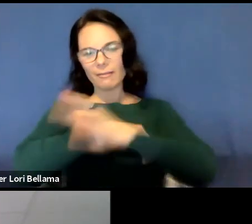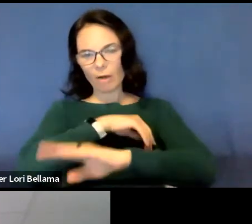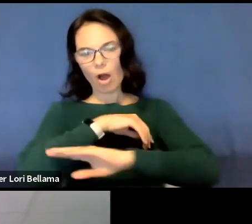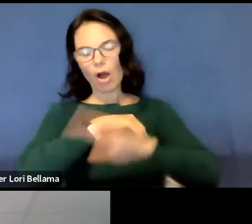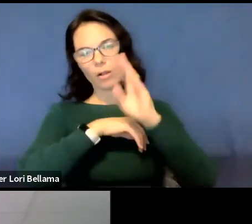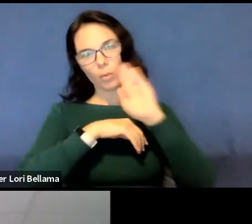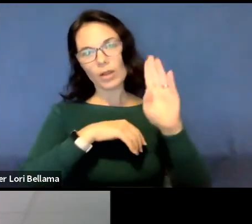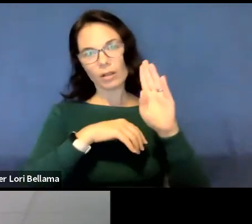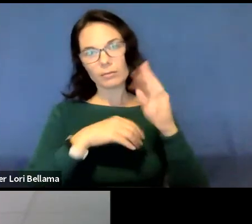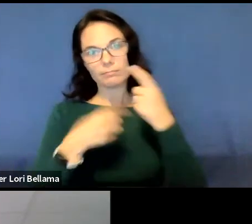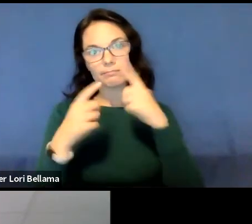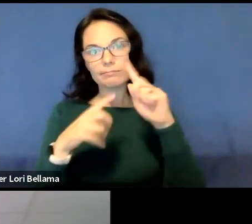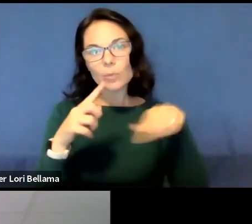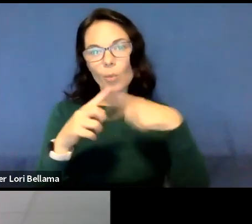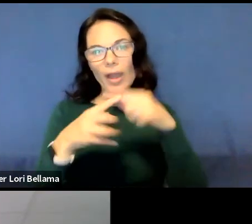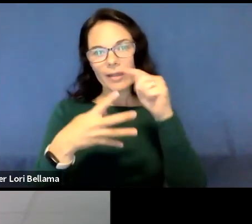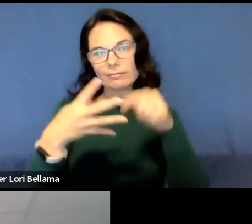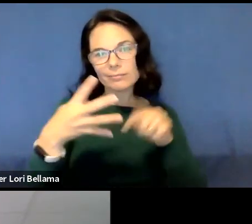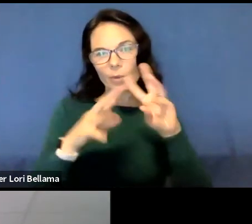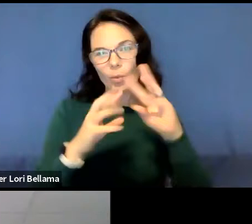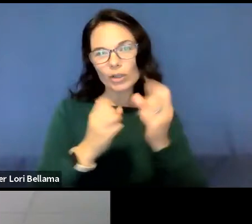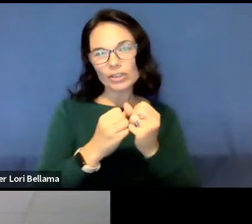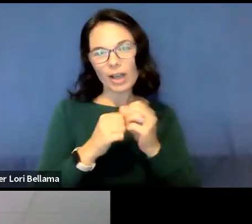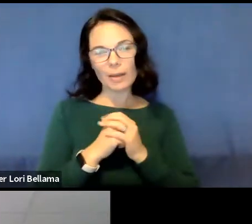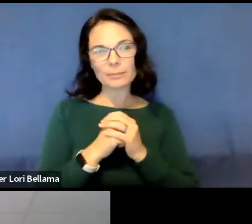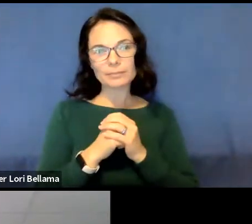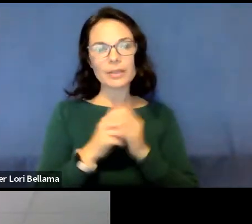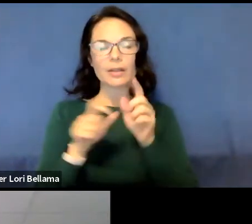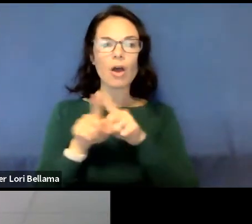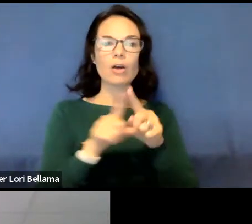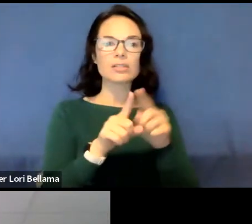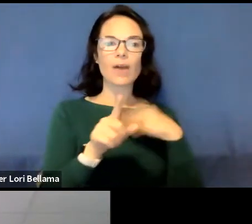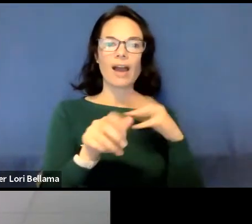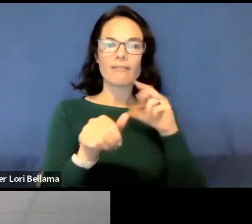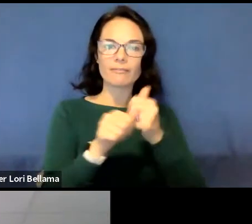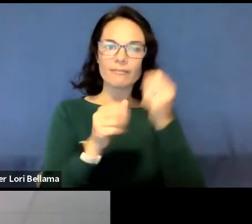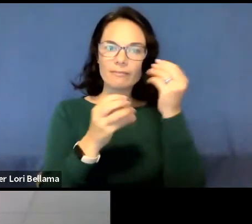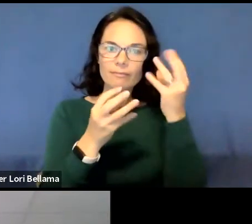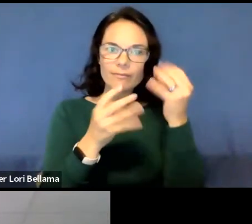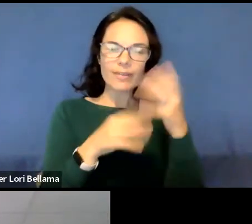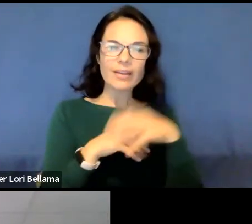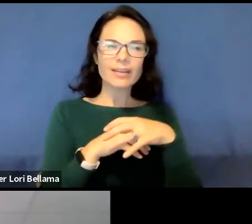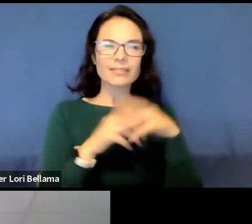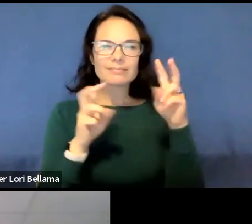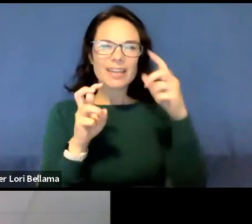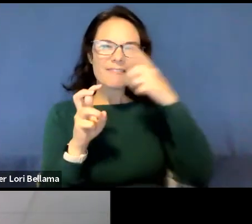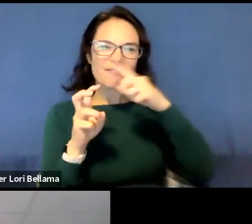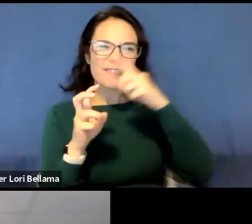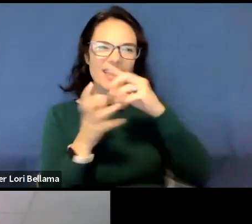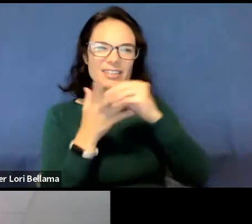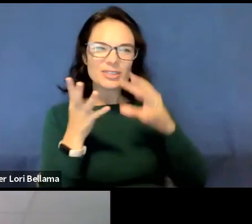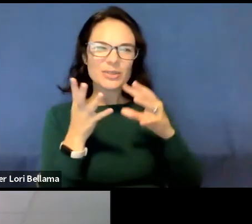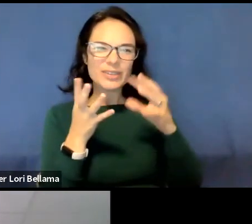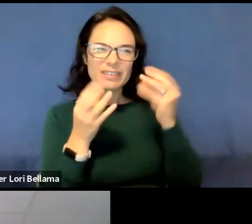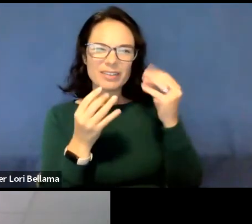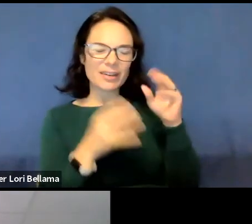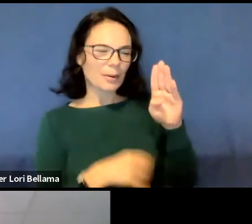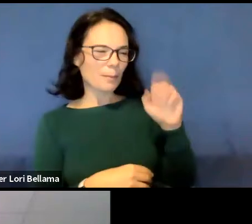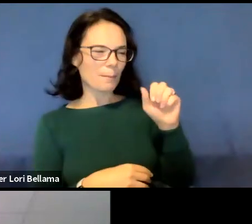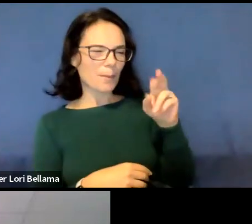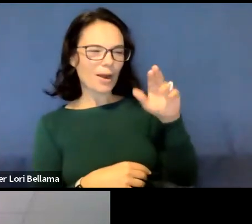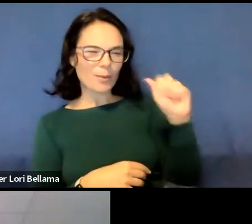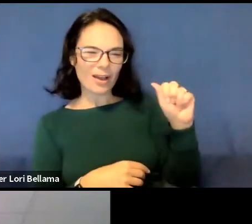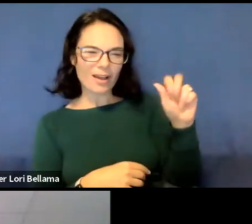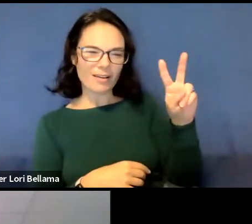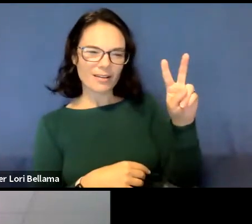email. I'd like to give you an update on the fake student situation. This comes from Barbara Gallego, the interim dean of